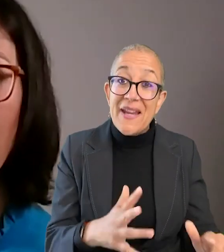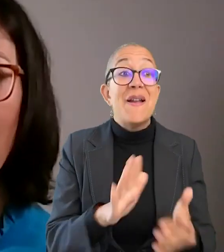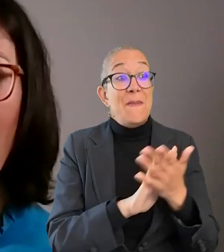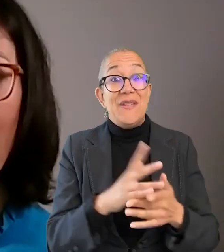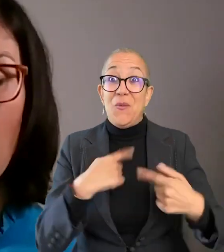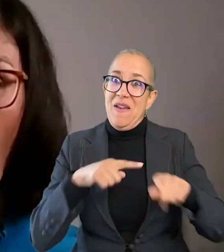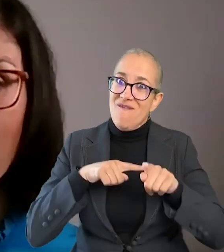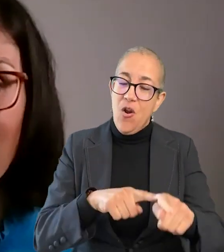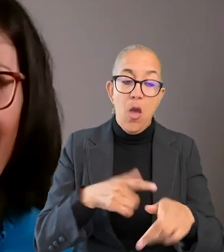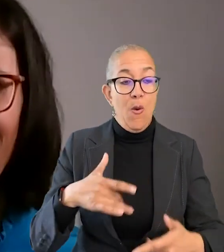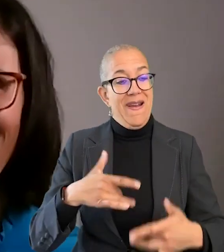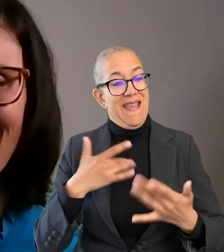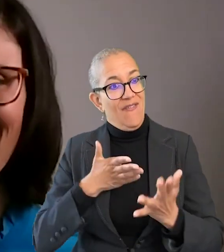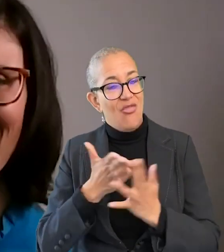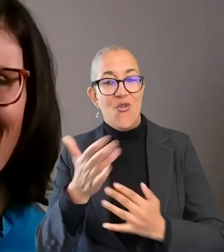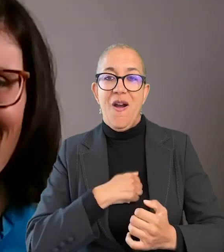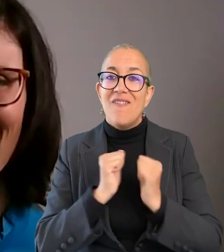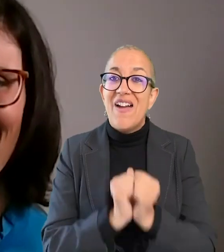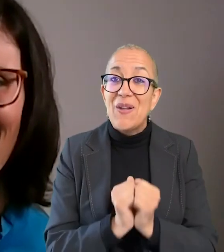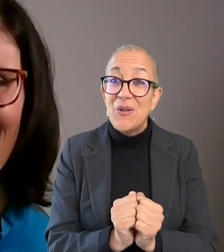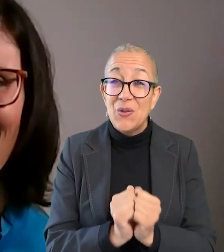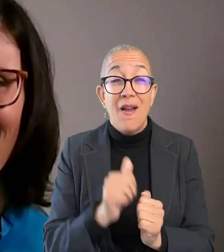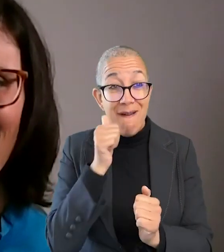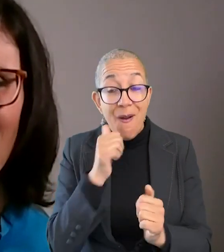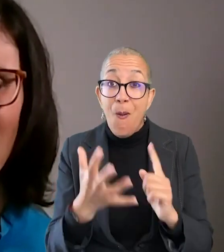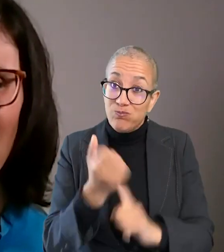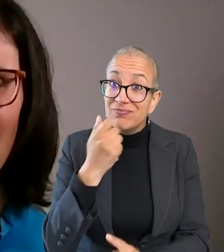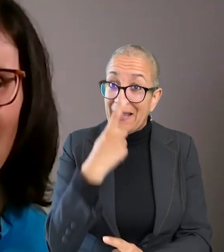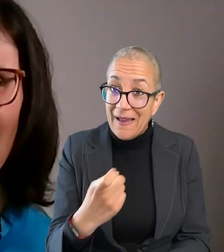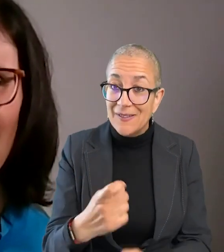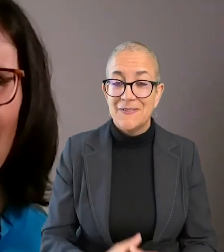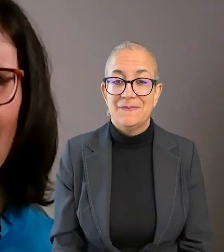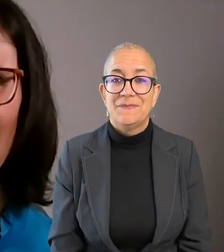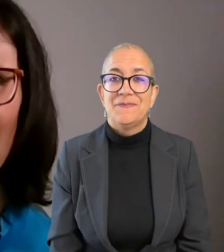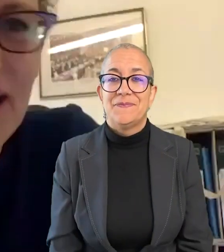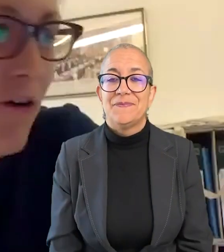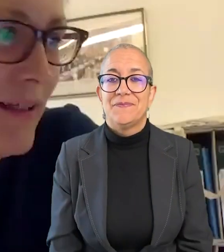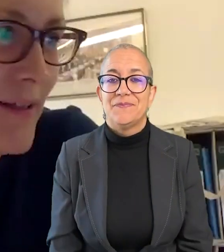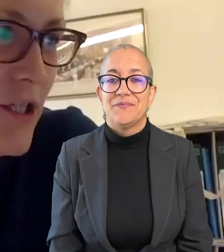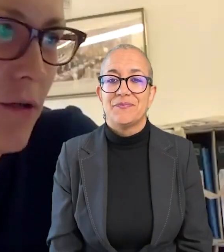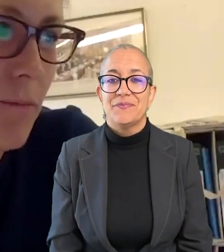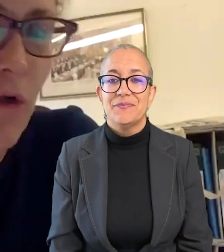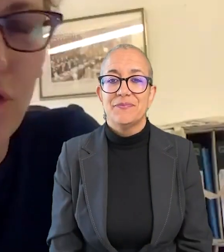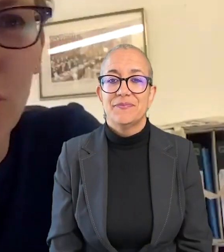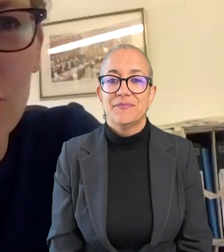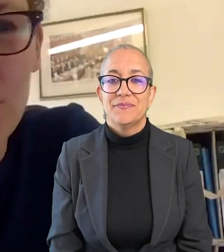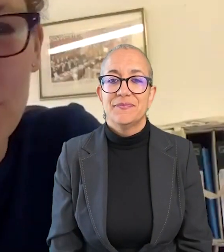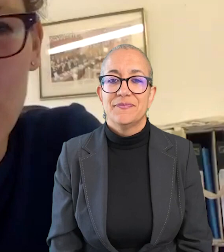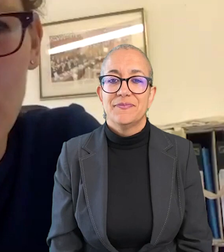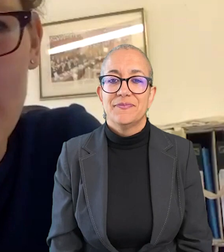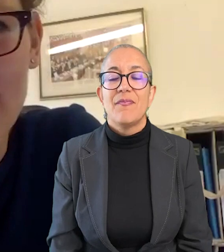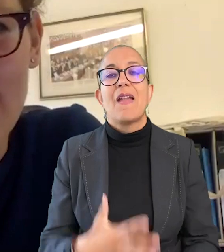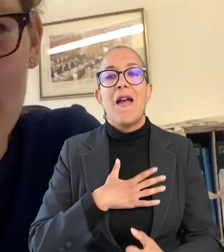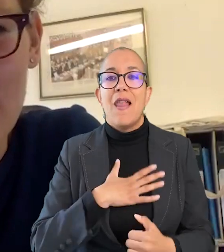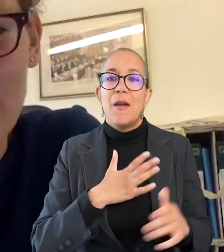do it, it works. Thank you. Layla, I'd like to move on to